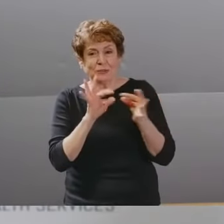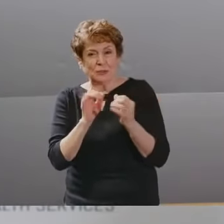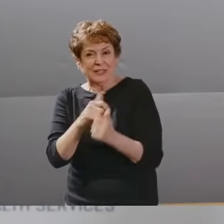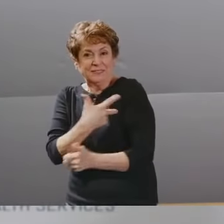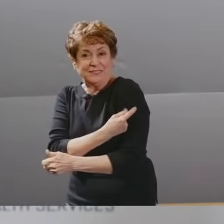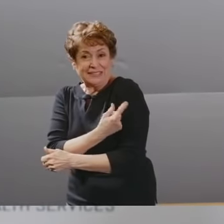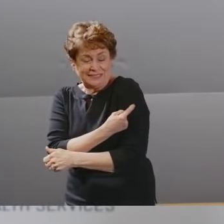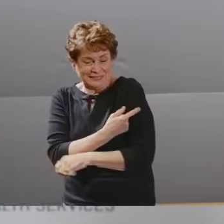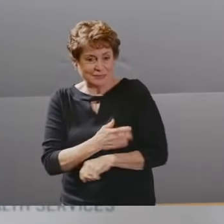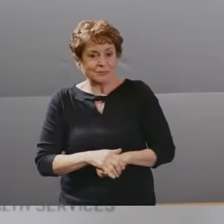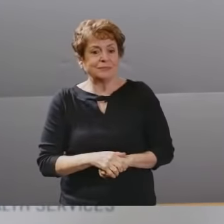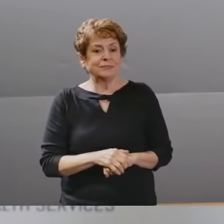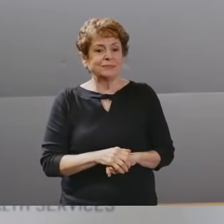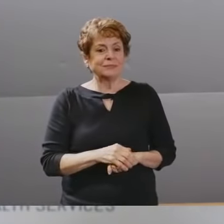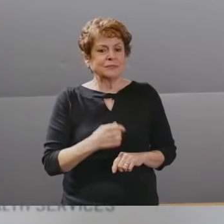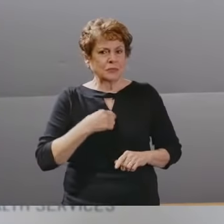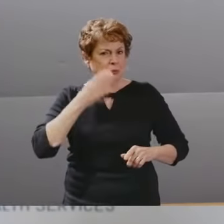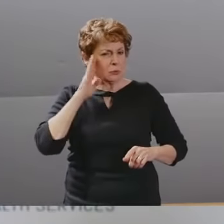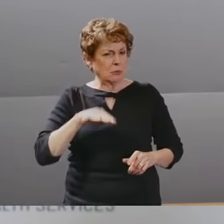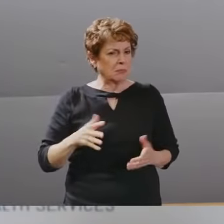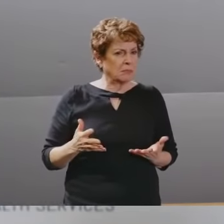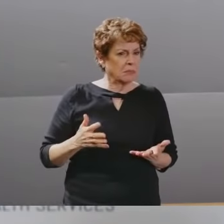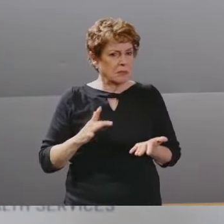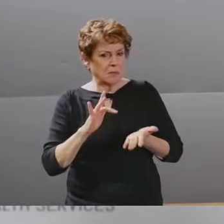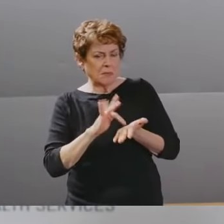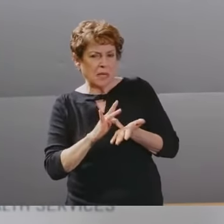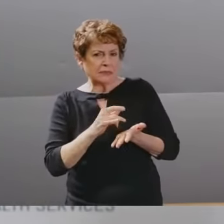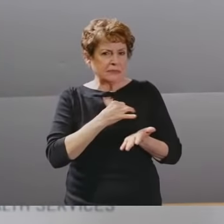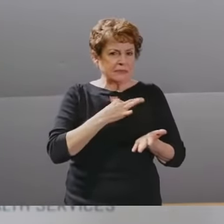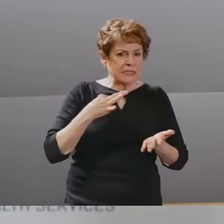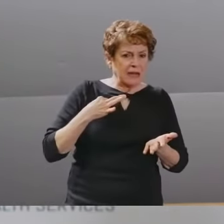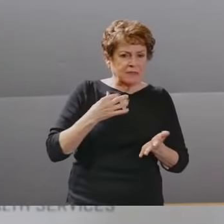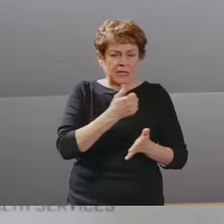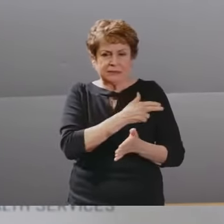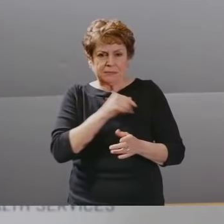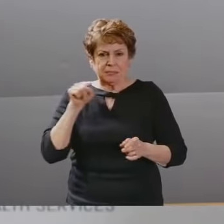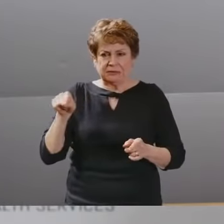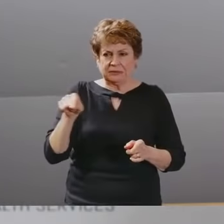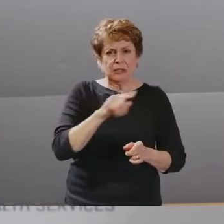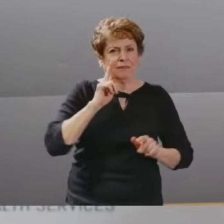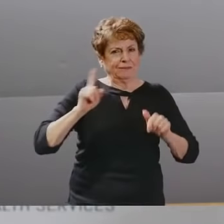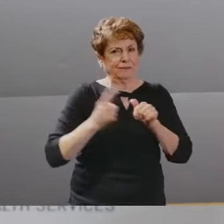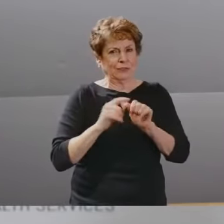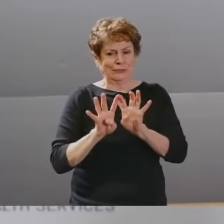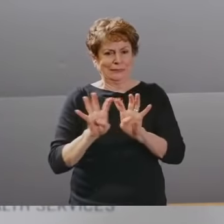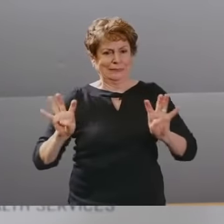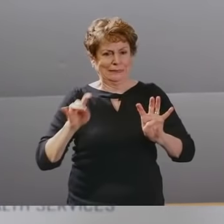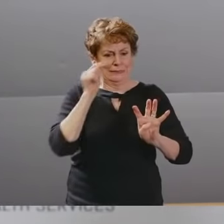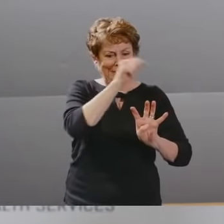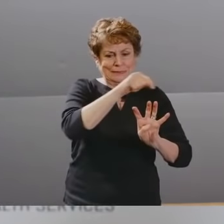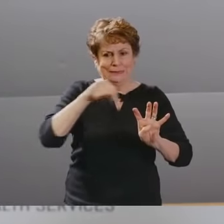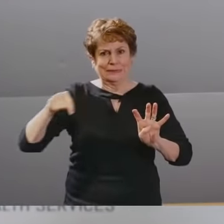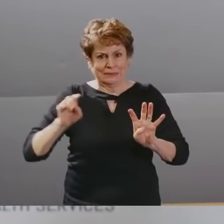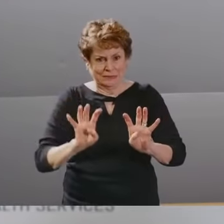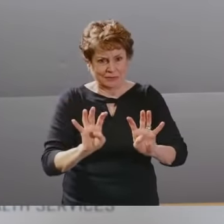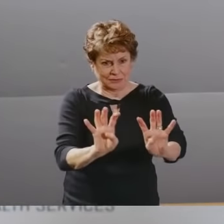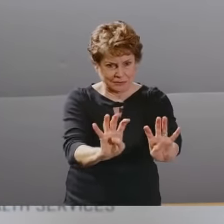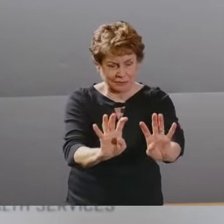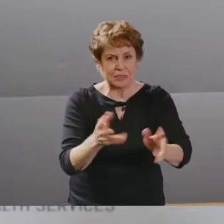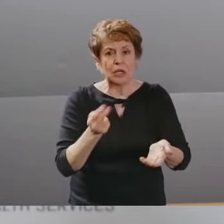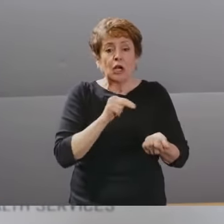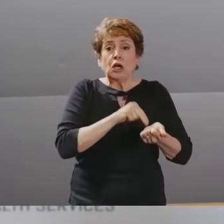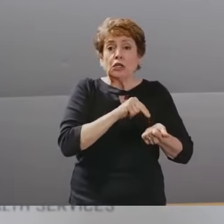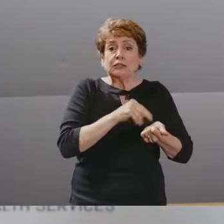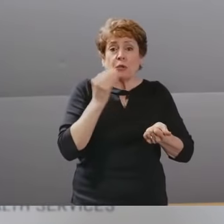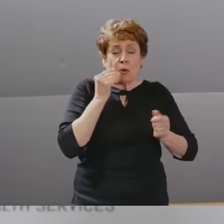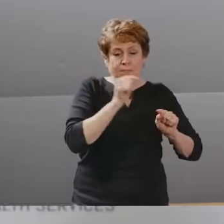get it first and then possibly nursing homes. Who's next in line? Who gets that vaccine next? And secondly, have you spoken to